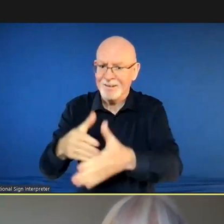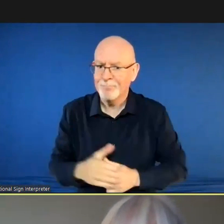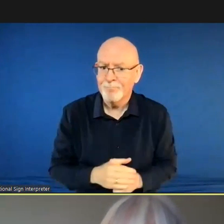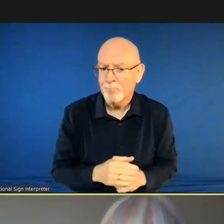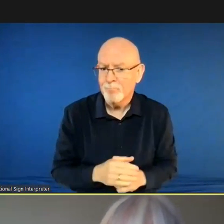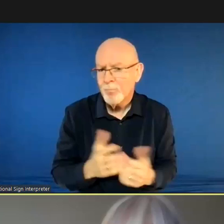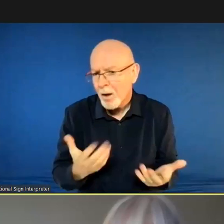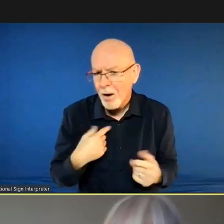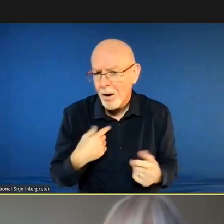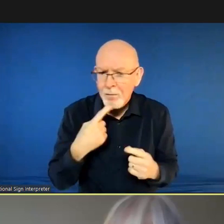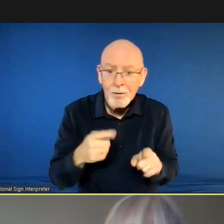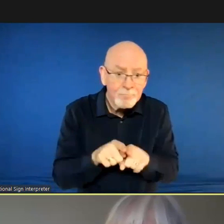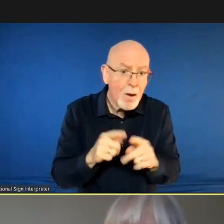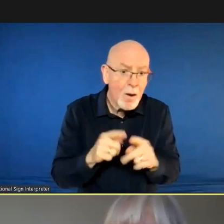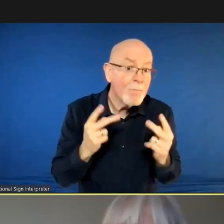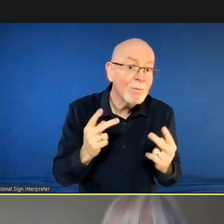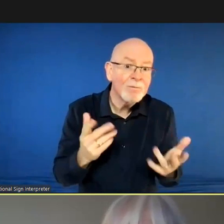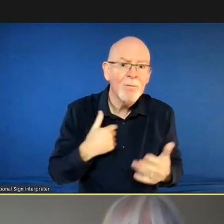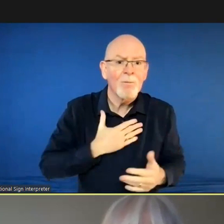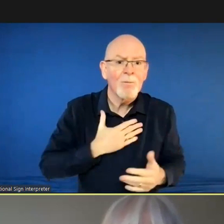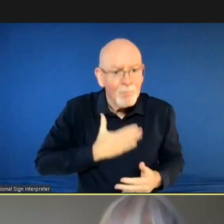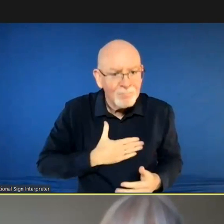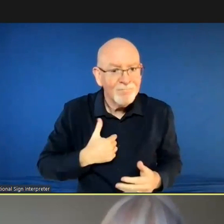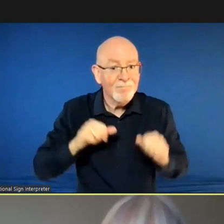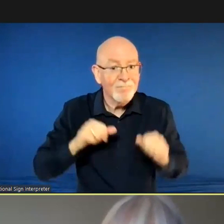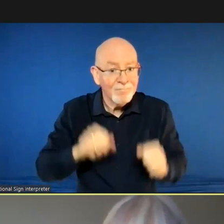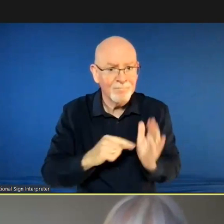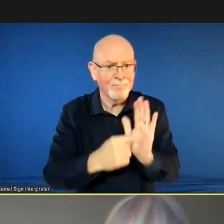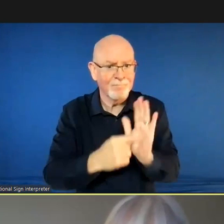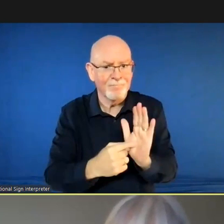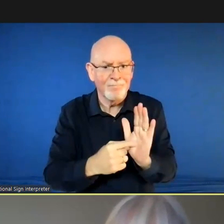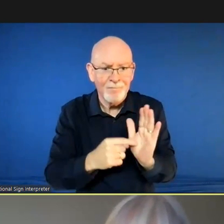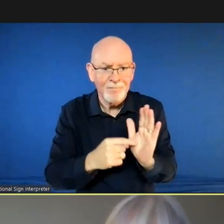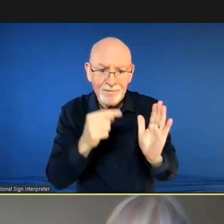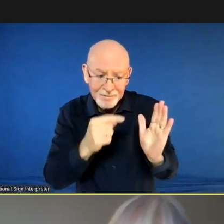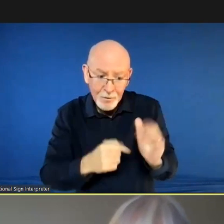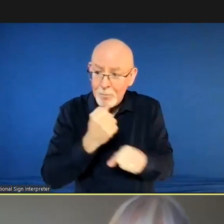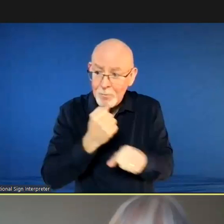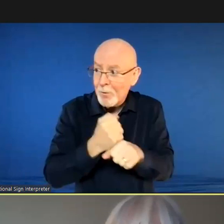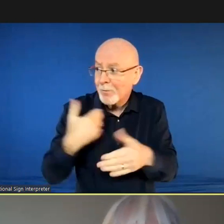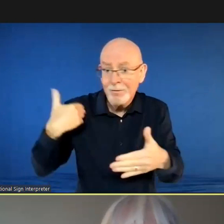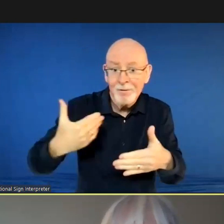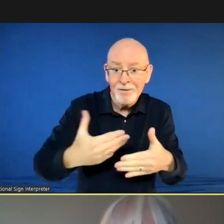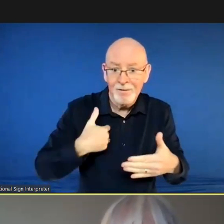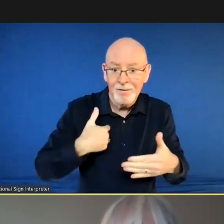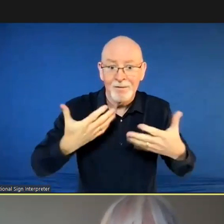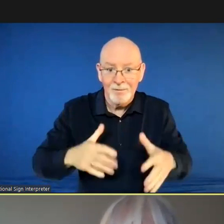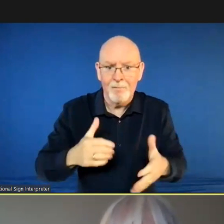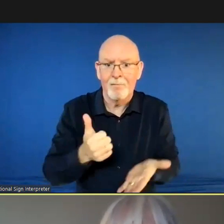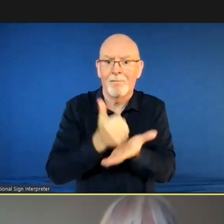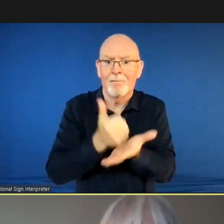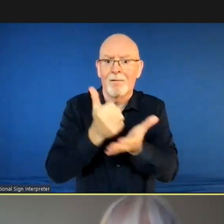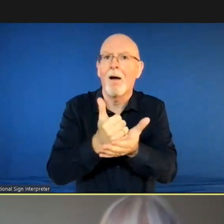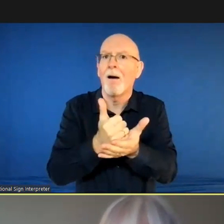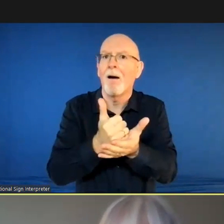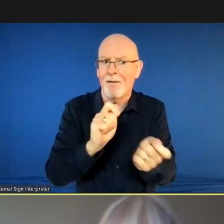done has helped to make a real difference to the lives of deaf children. And we particularly wanted to highlight issues